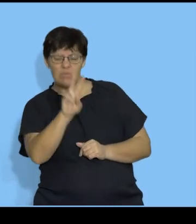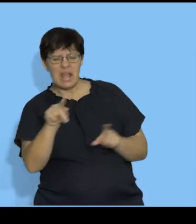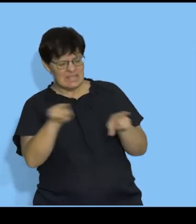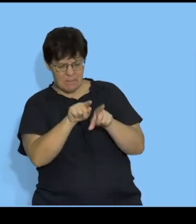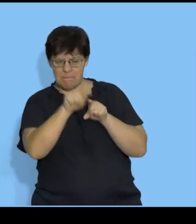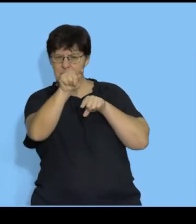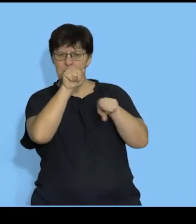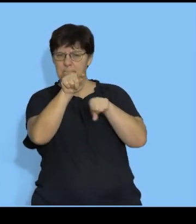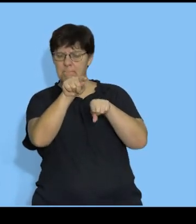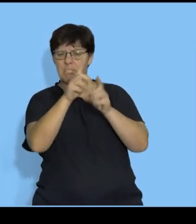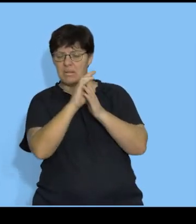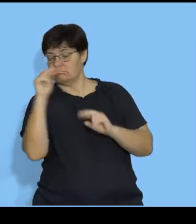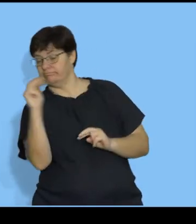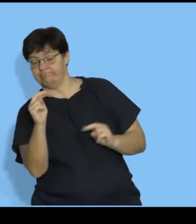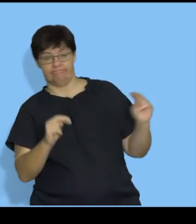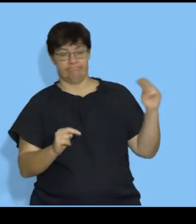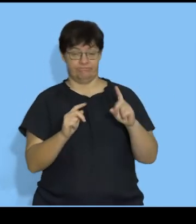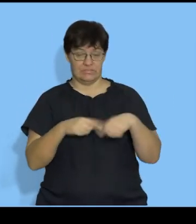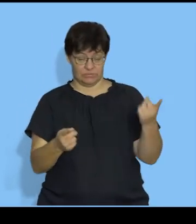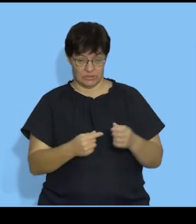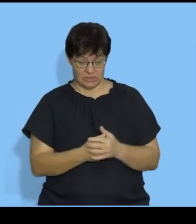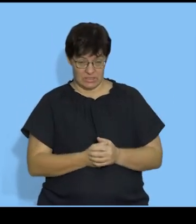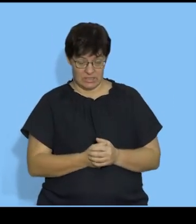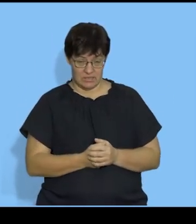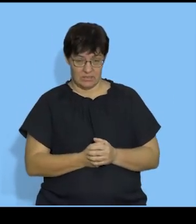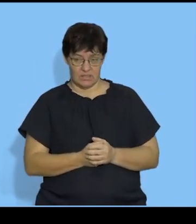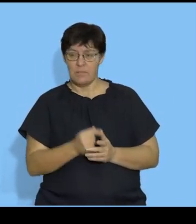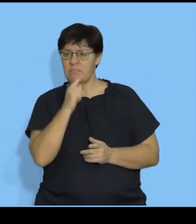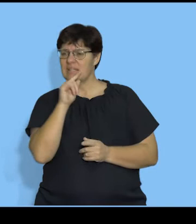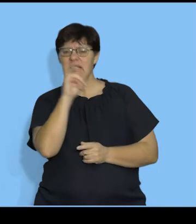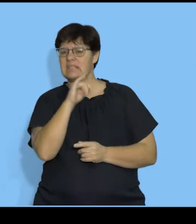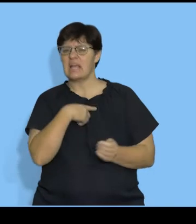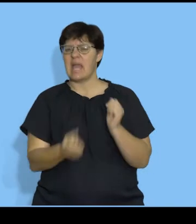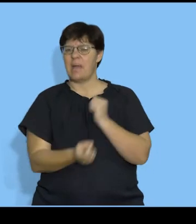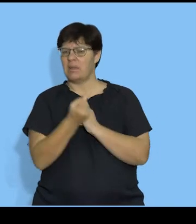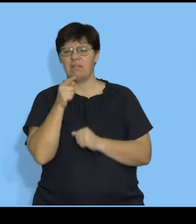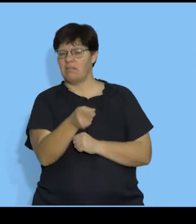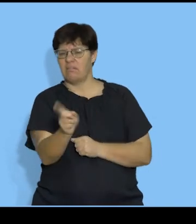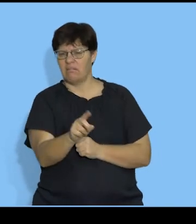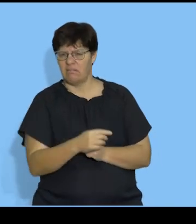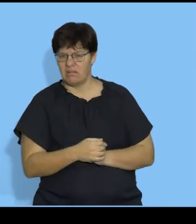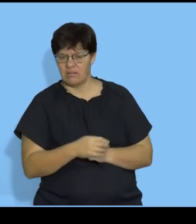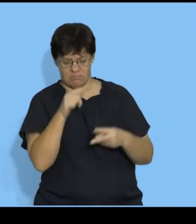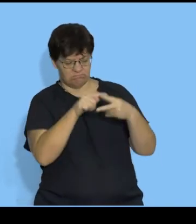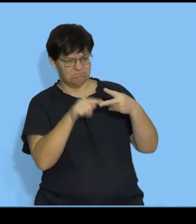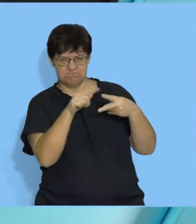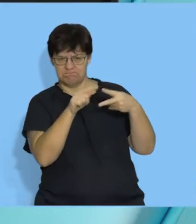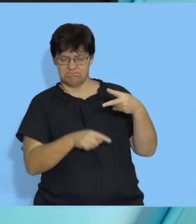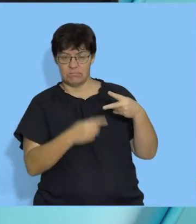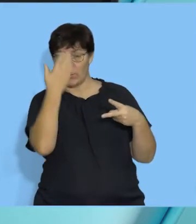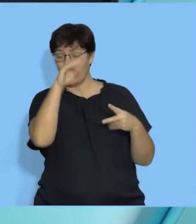reactions. Now the question is, what happens to zinc in the two reactions? By now, what is it that we know? We know that